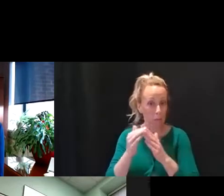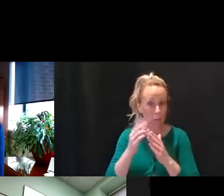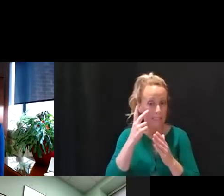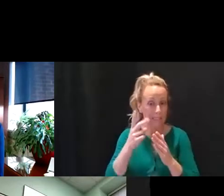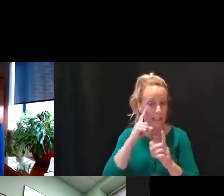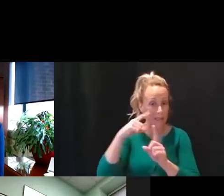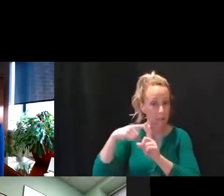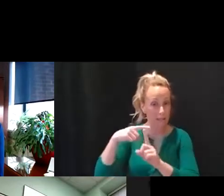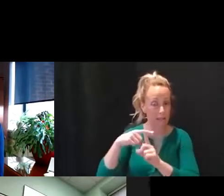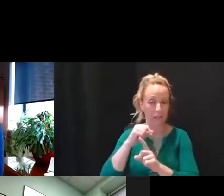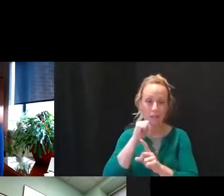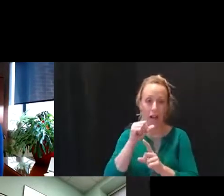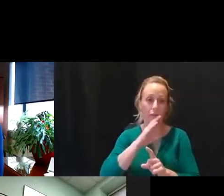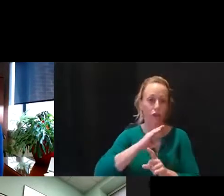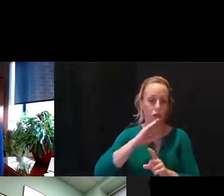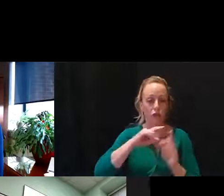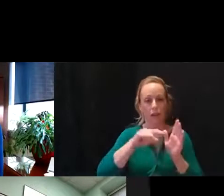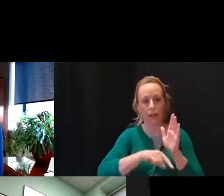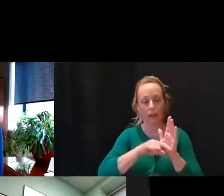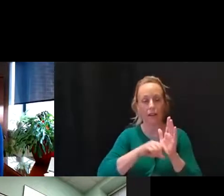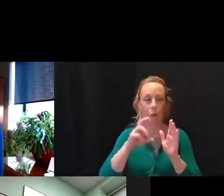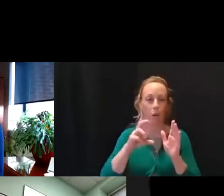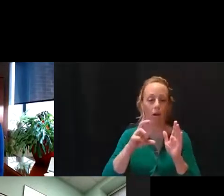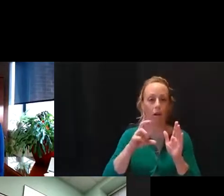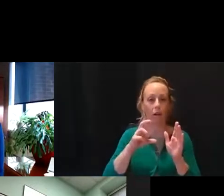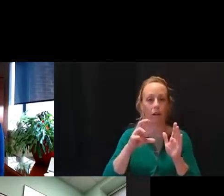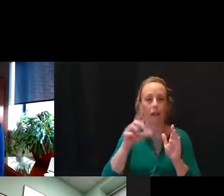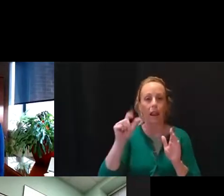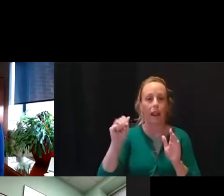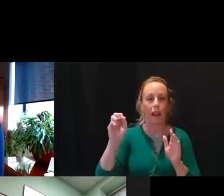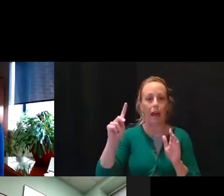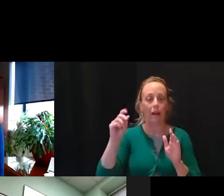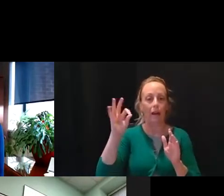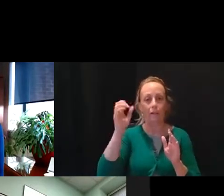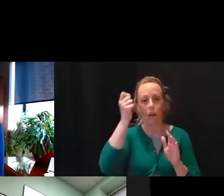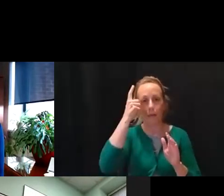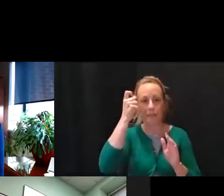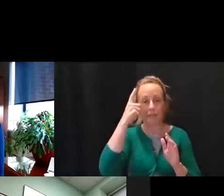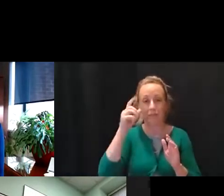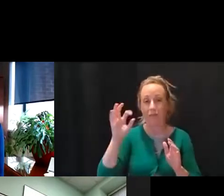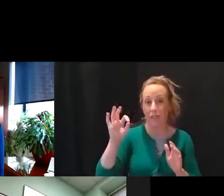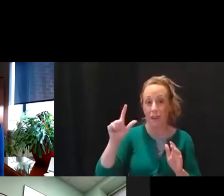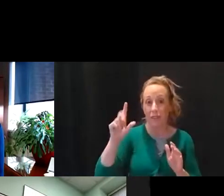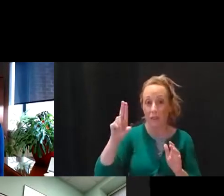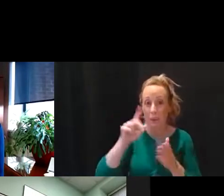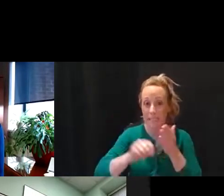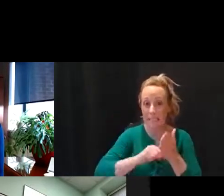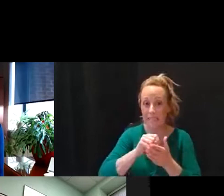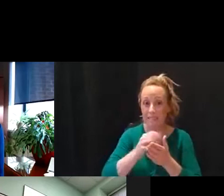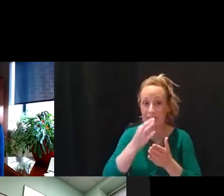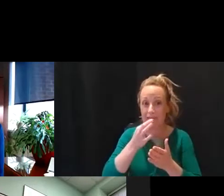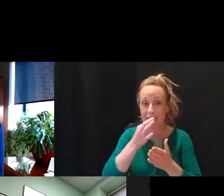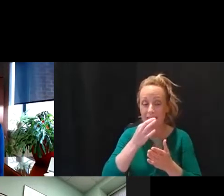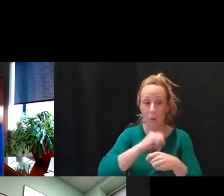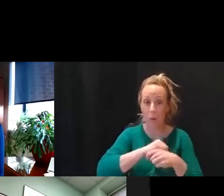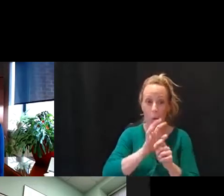thing rather than a frustration or lack of competency? Flu season is upon us, and COVID-19 isn't going